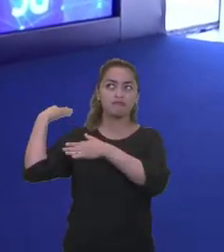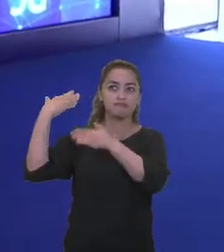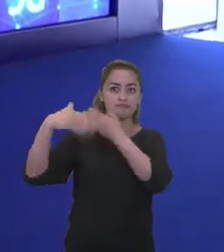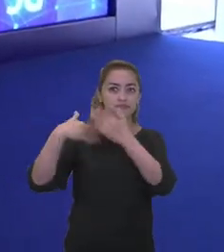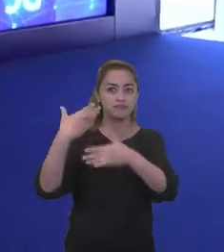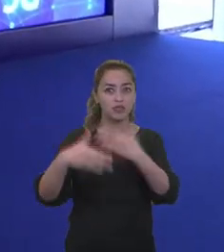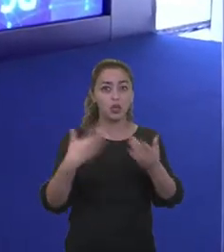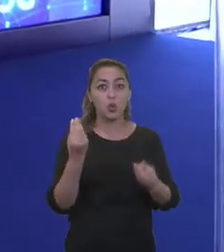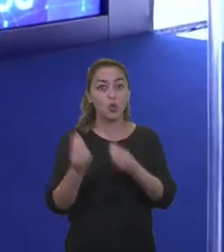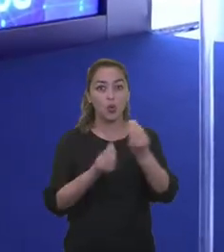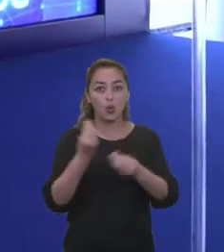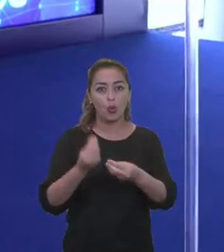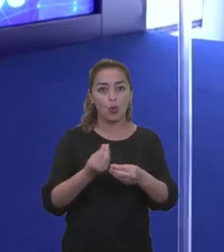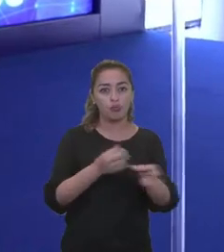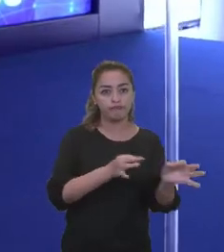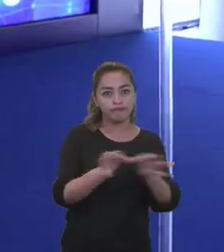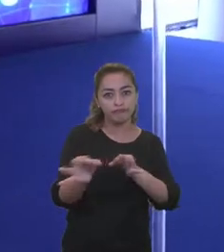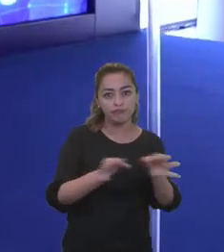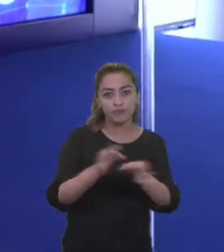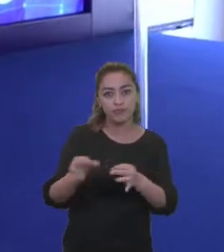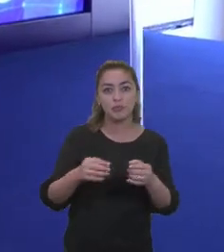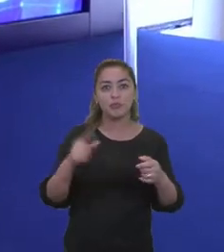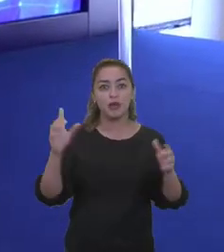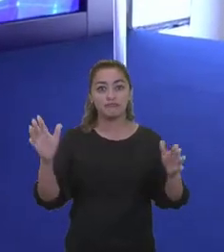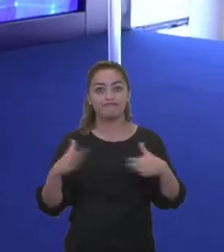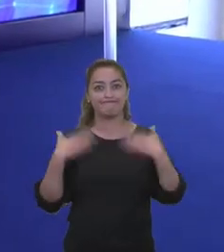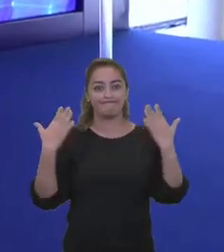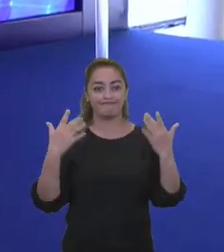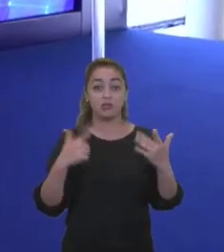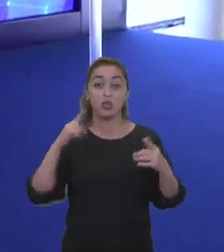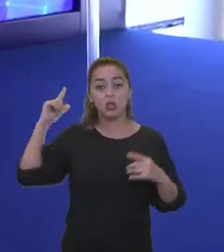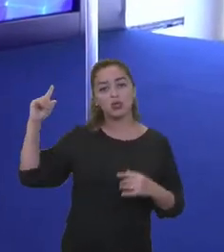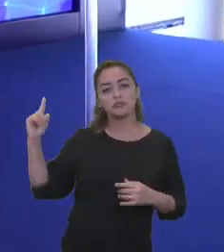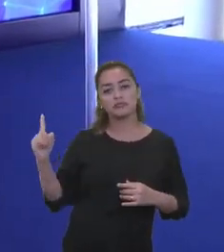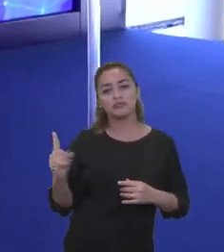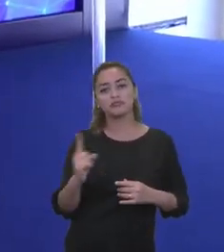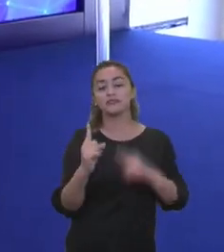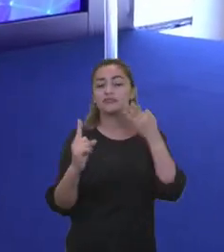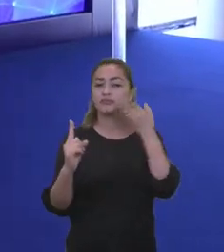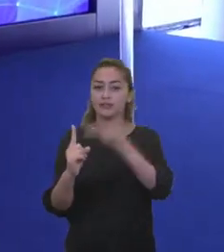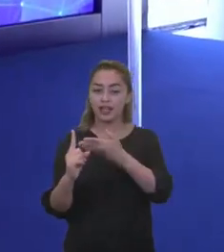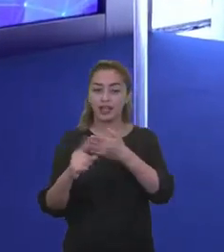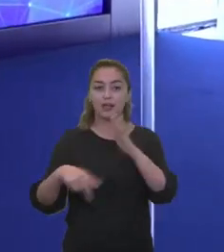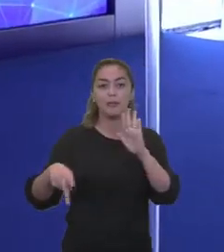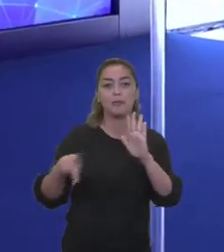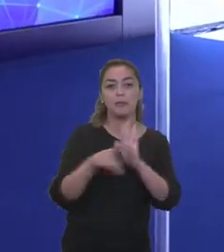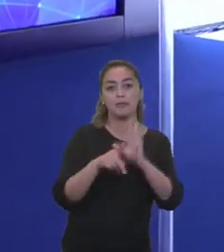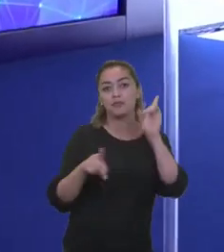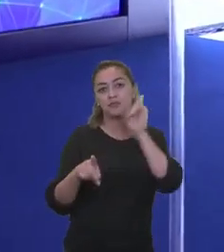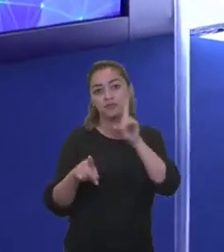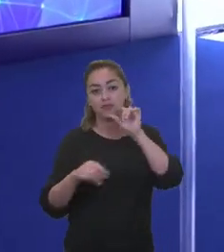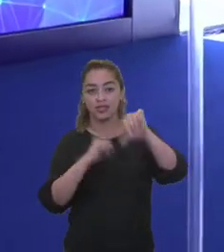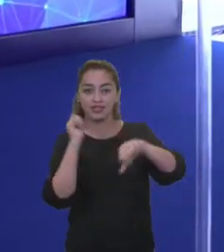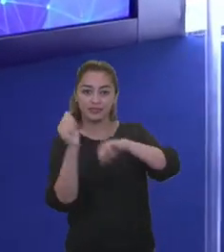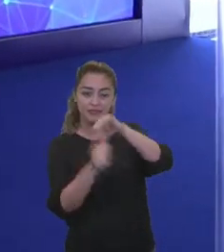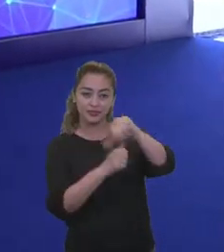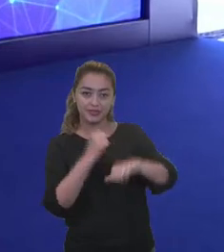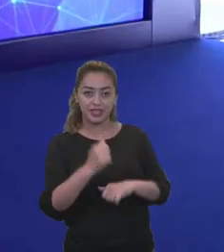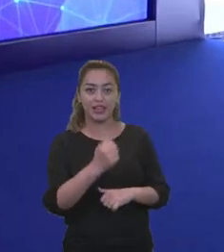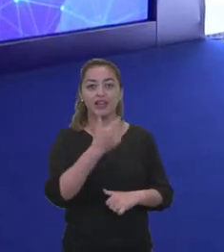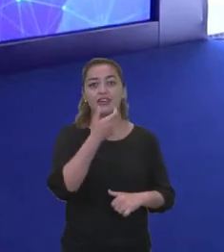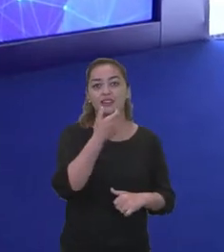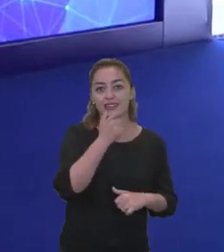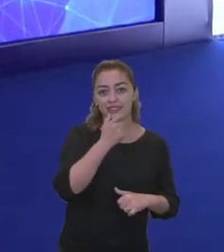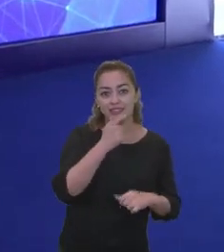trajectory and how their projects have generated impact. Our guest is from the U.S. I will now start